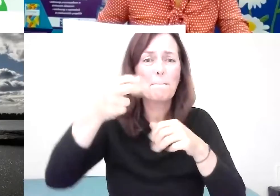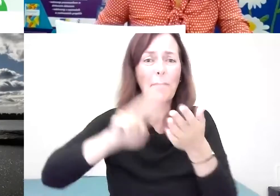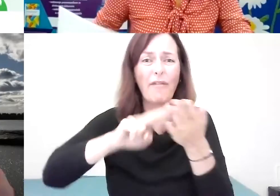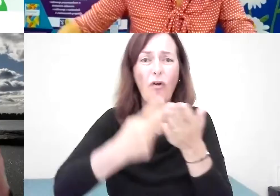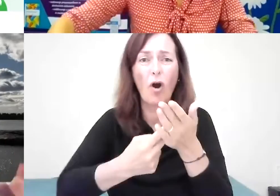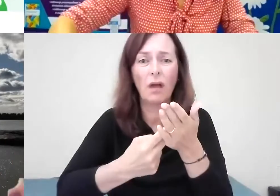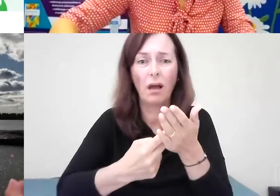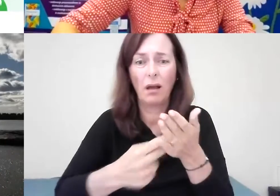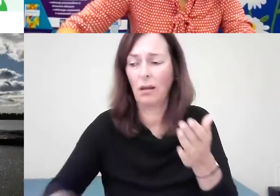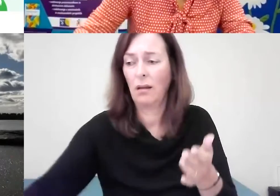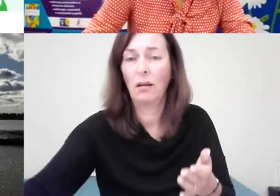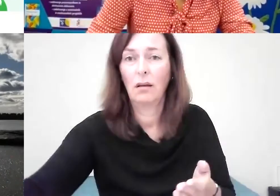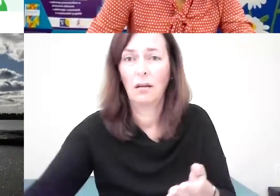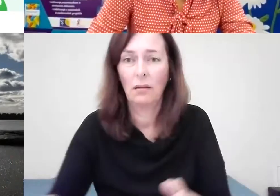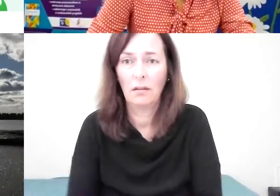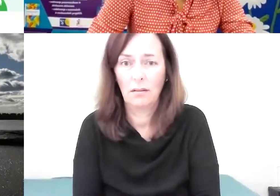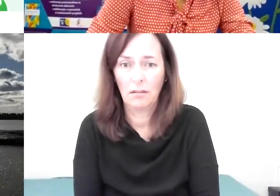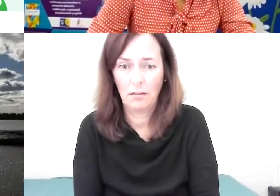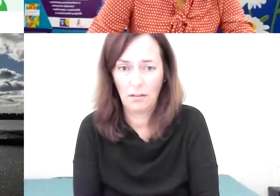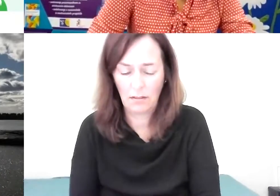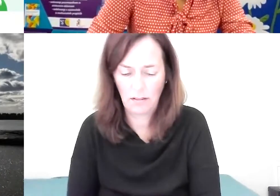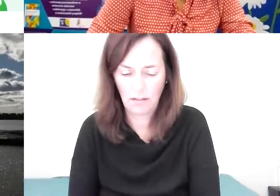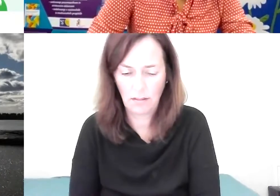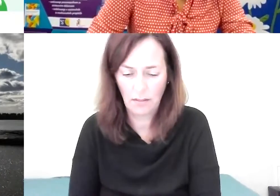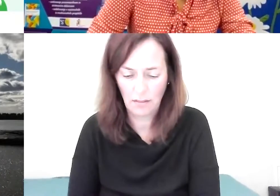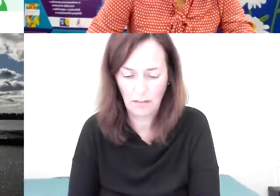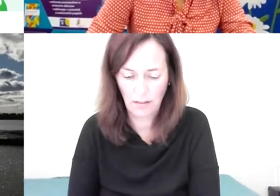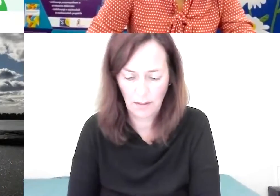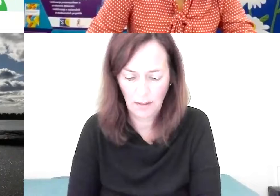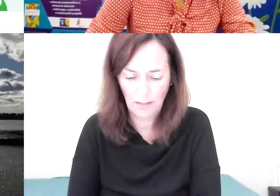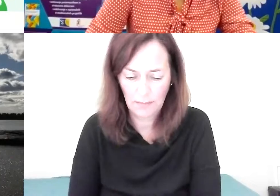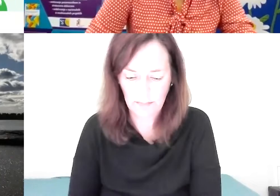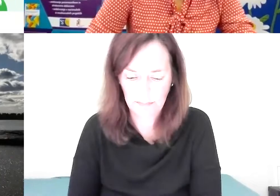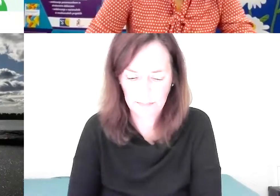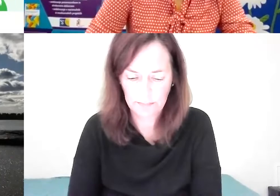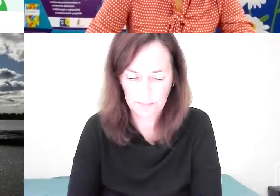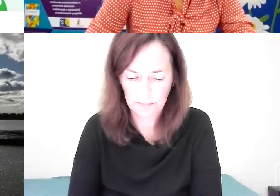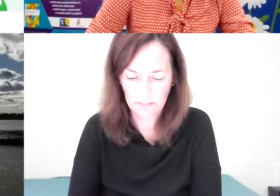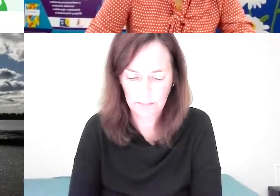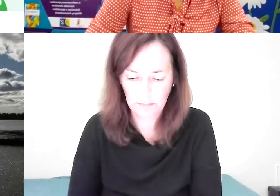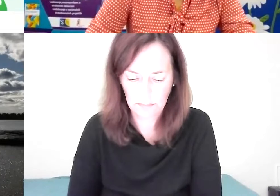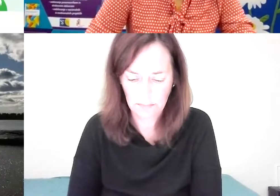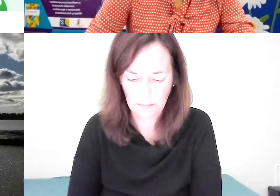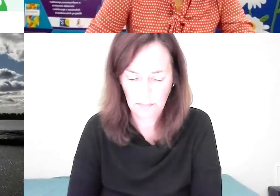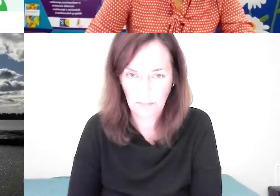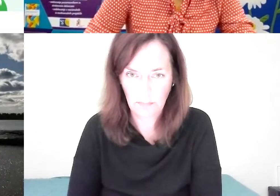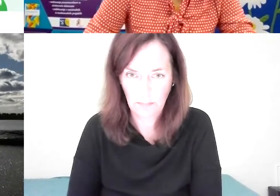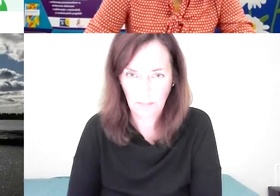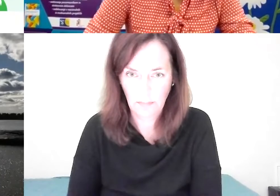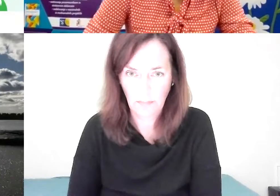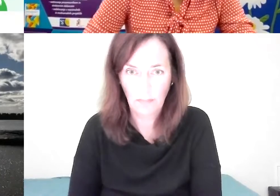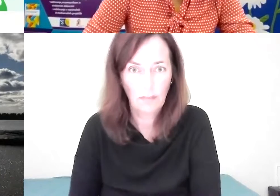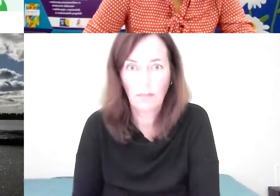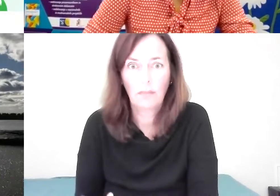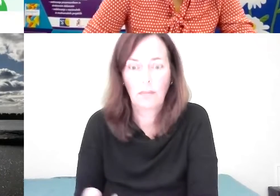unfortunately, but luckily we have this technology which really helps us quite a lot on that. So I'm really happy to be here. So thanks a